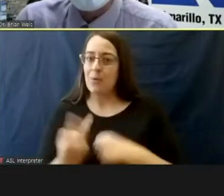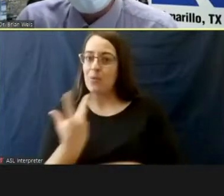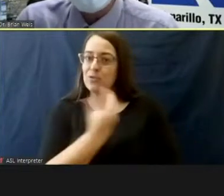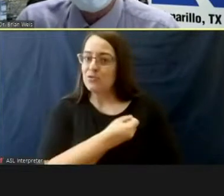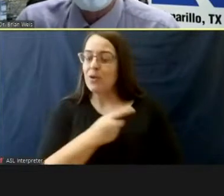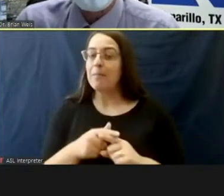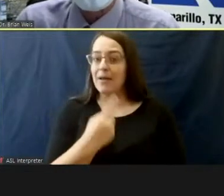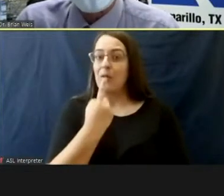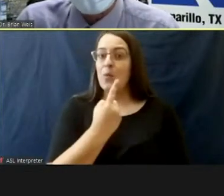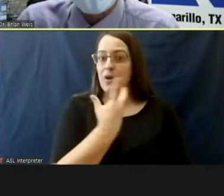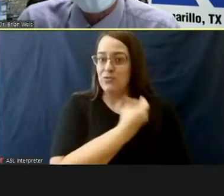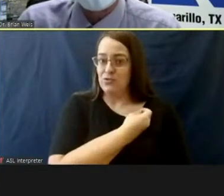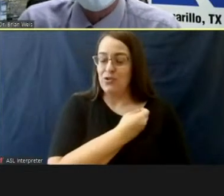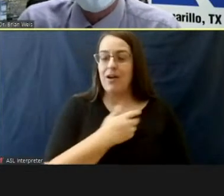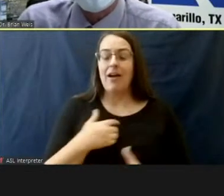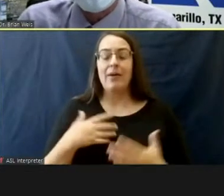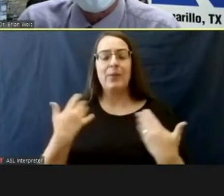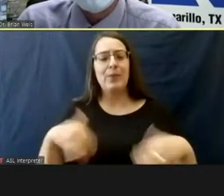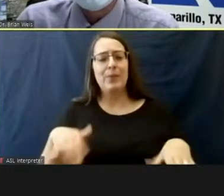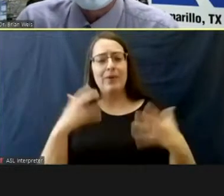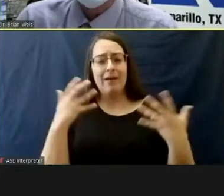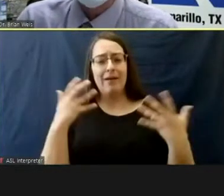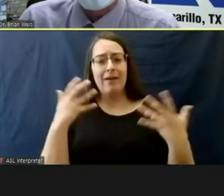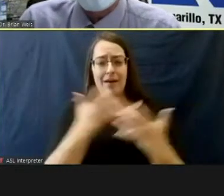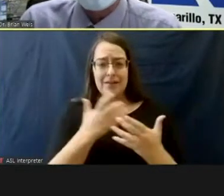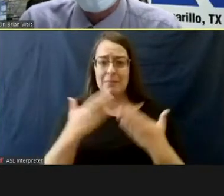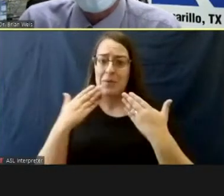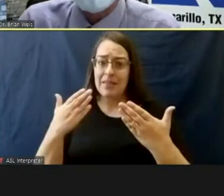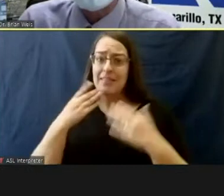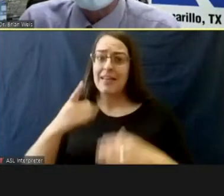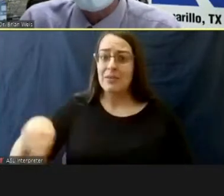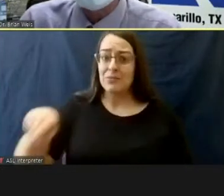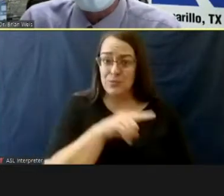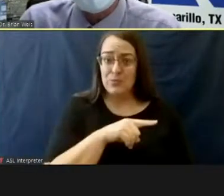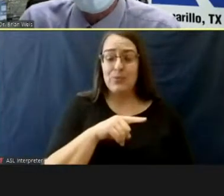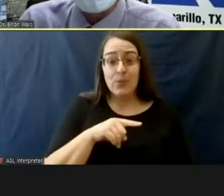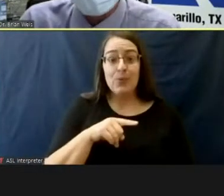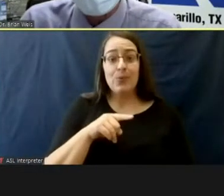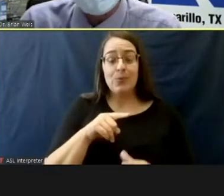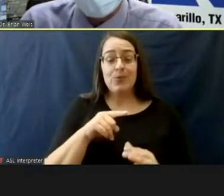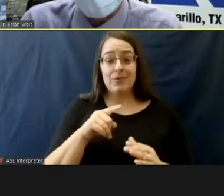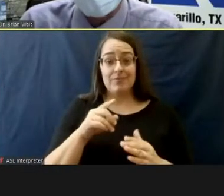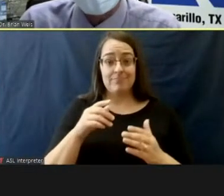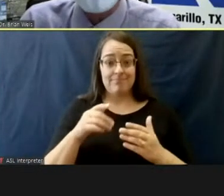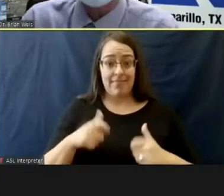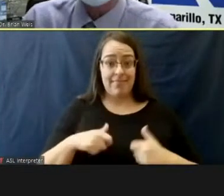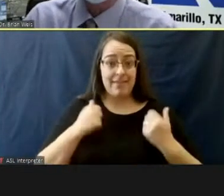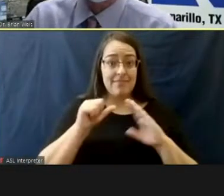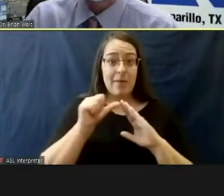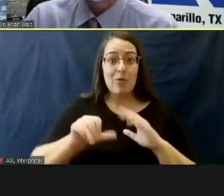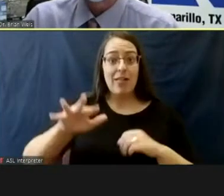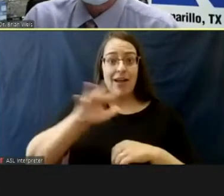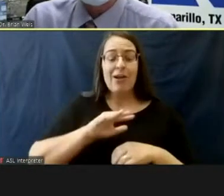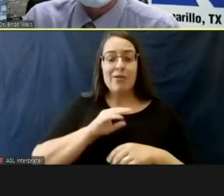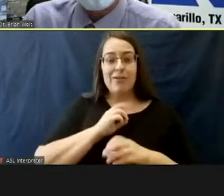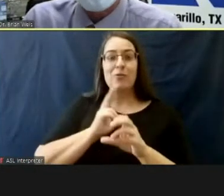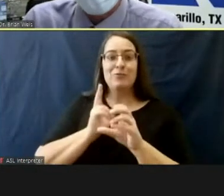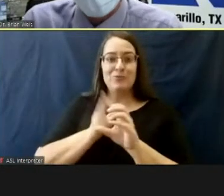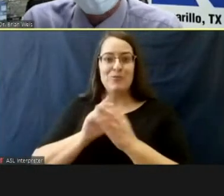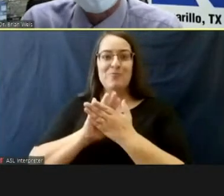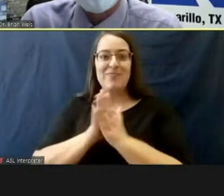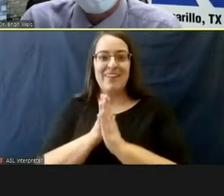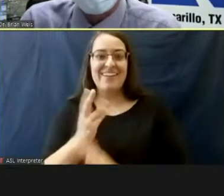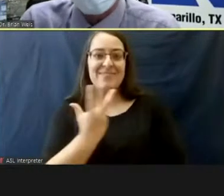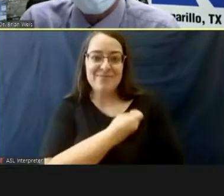And I want to personally thank anyone in our community that has joined the club and become a vaccine member. Okay, please, as